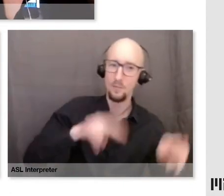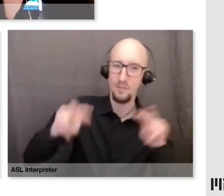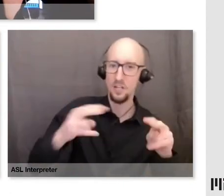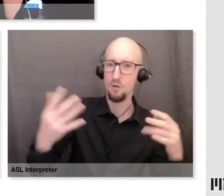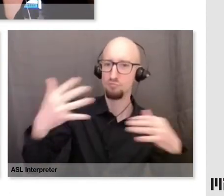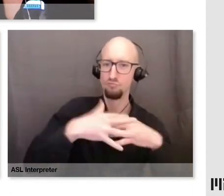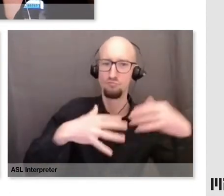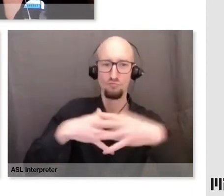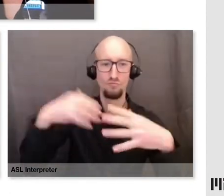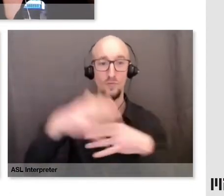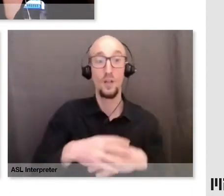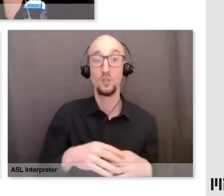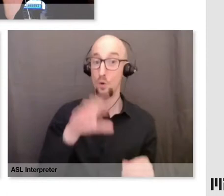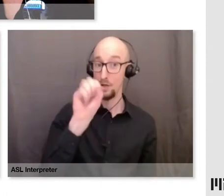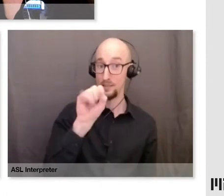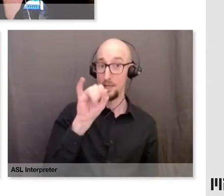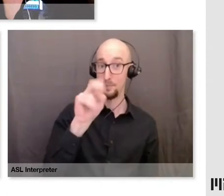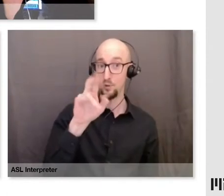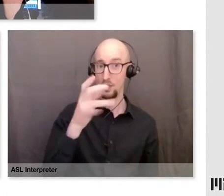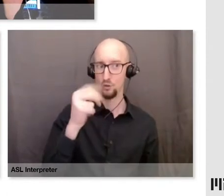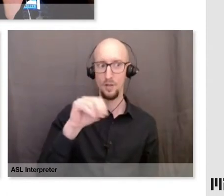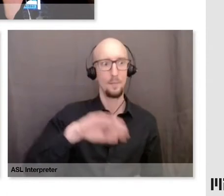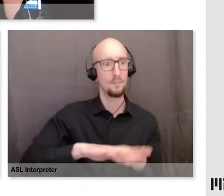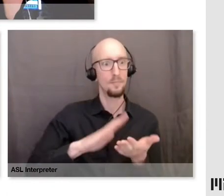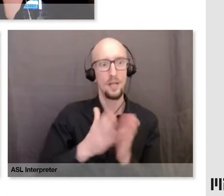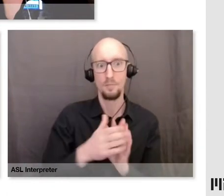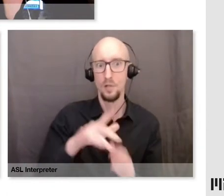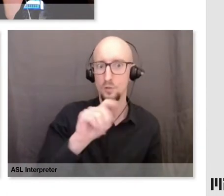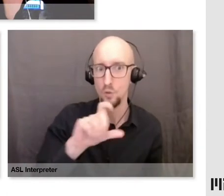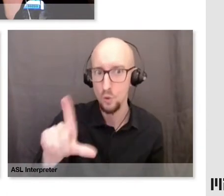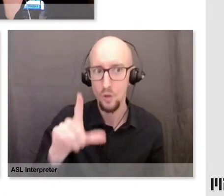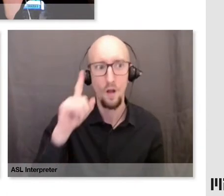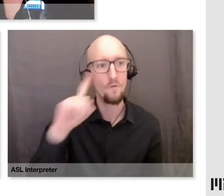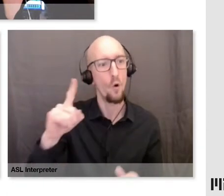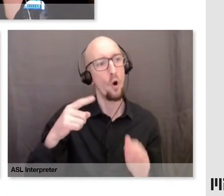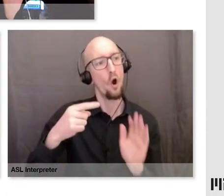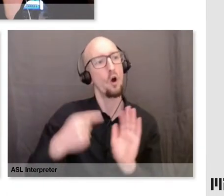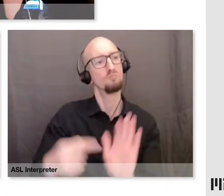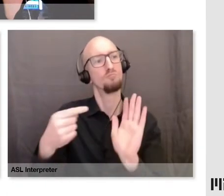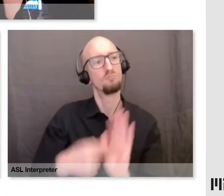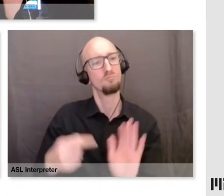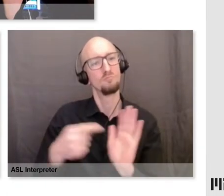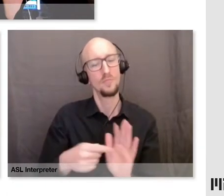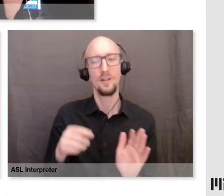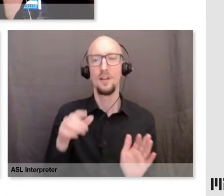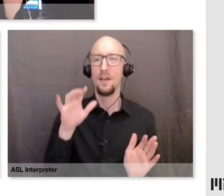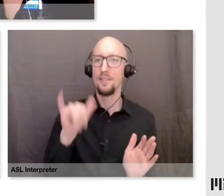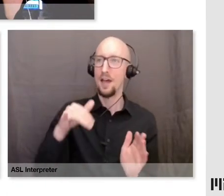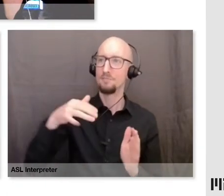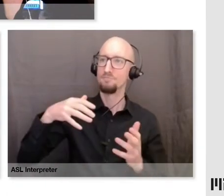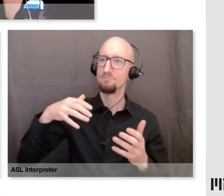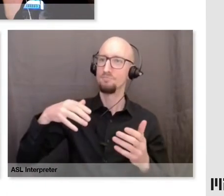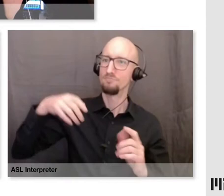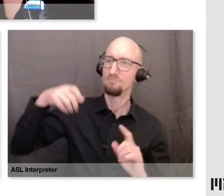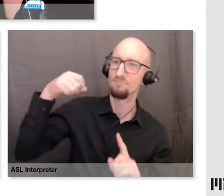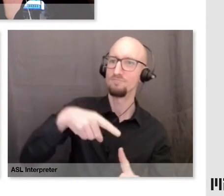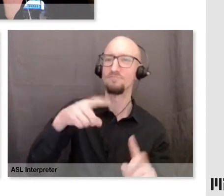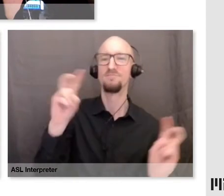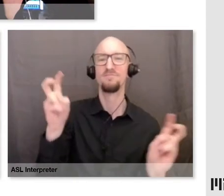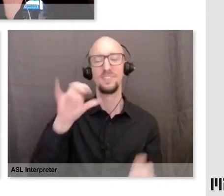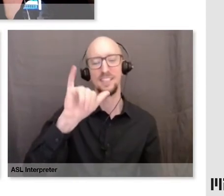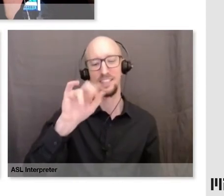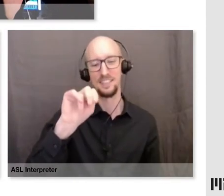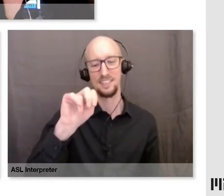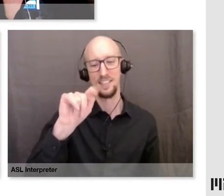simulations become tools for signification that may be understood as what she as activating what she calls an interglot, a mix